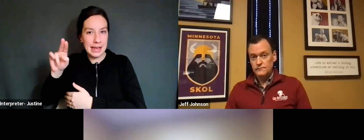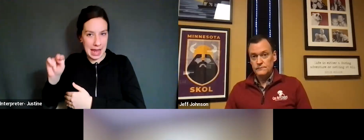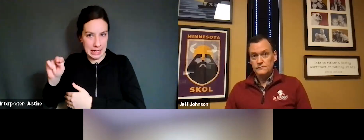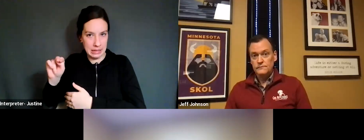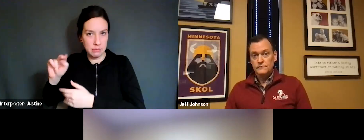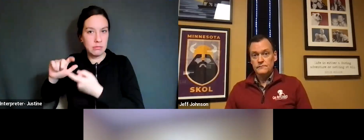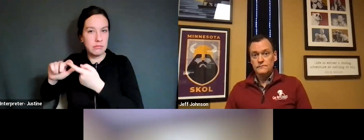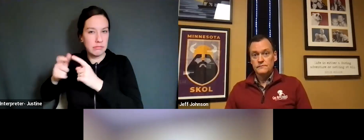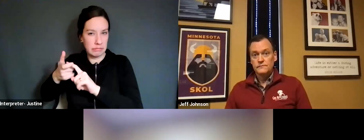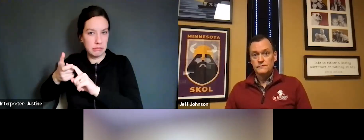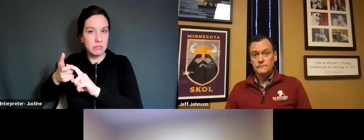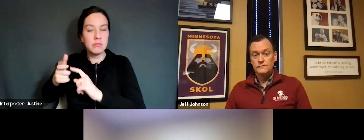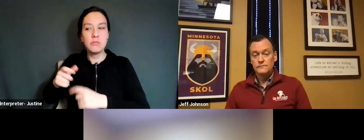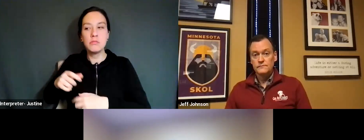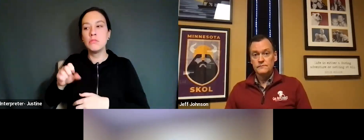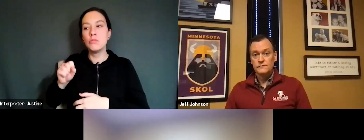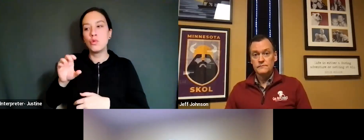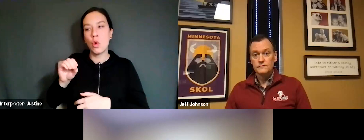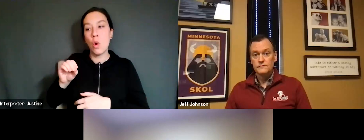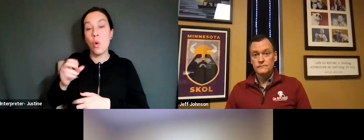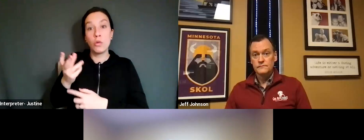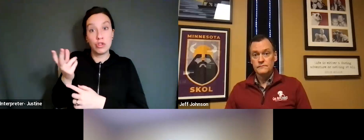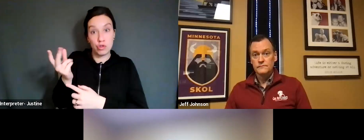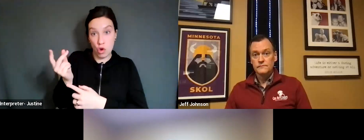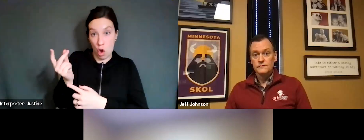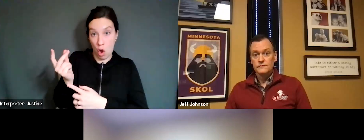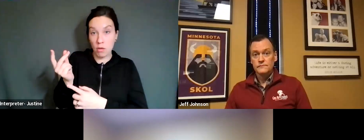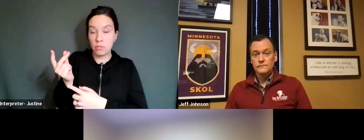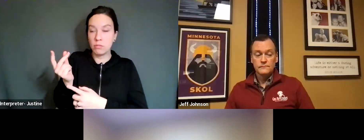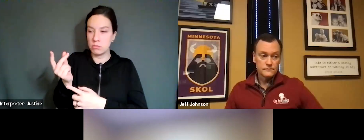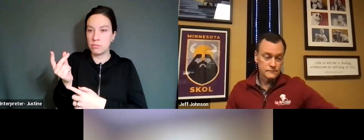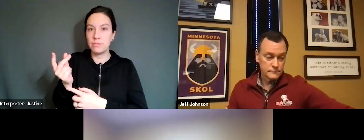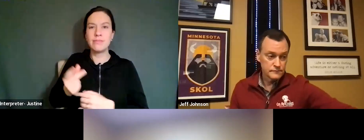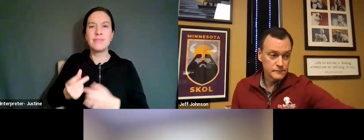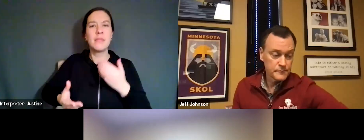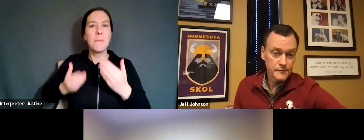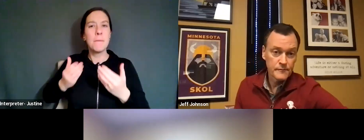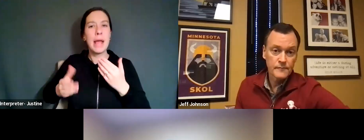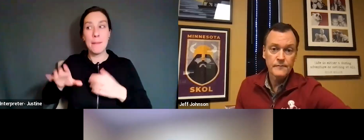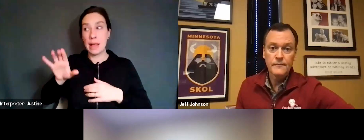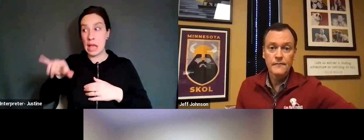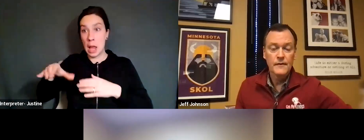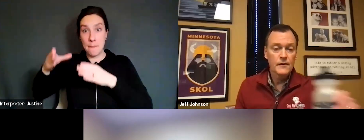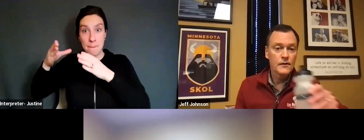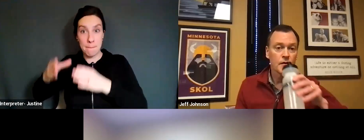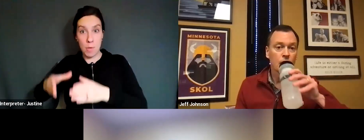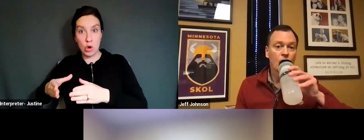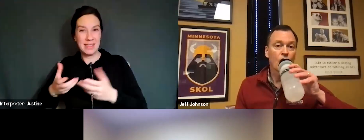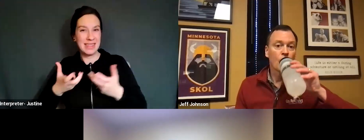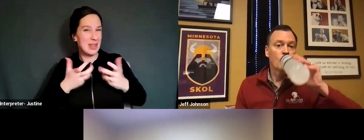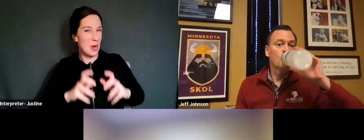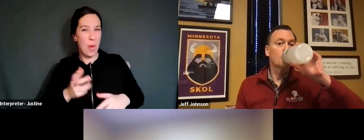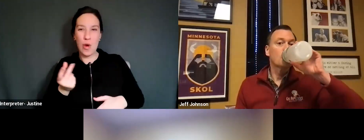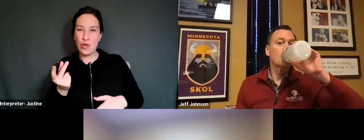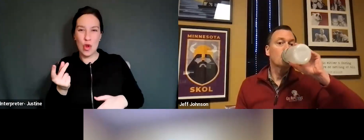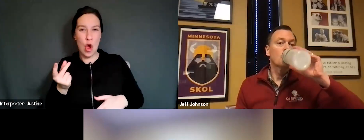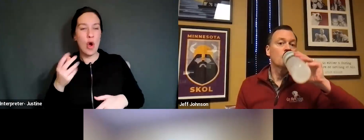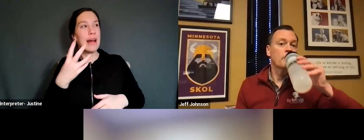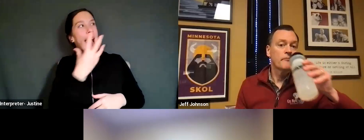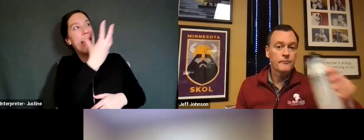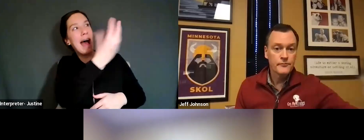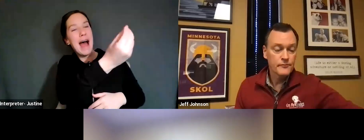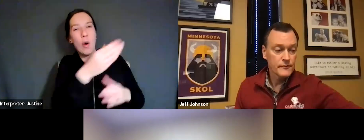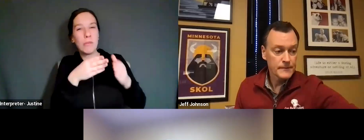someone that, for a variety of reasons, may not want a dog to accompany them in public. We're seeing more and more of a need for this type of